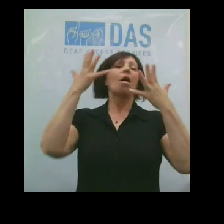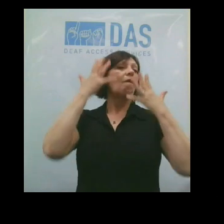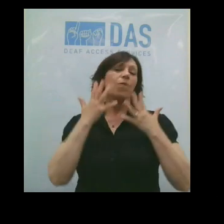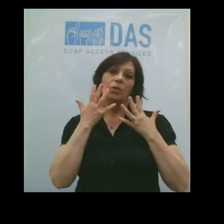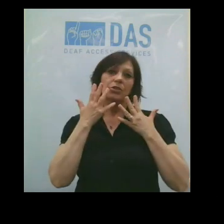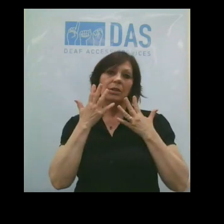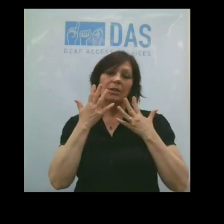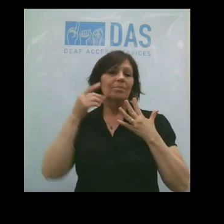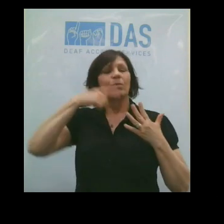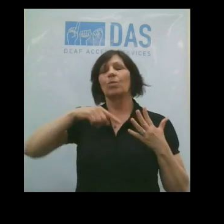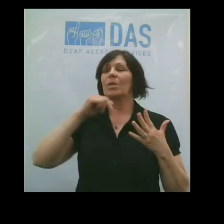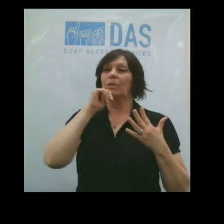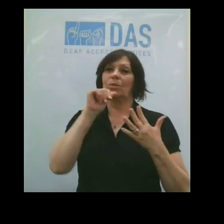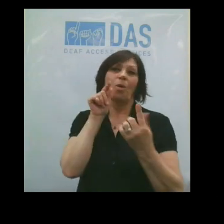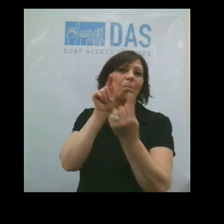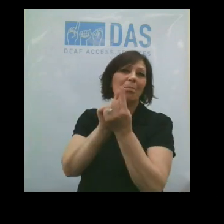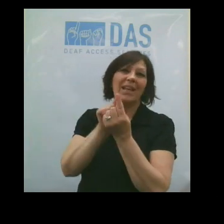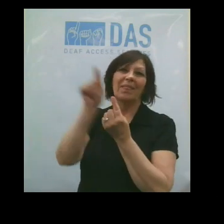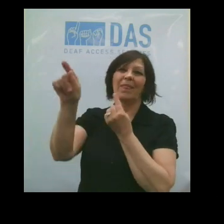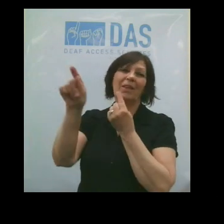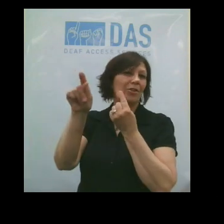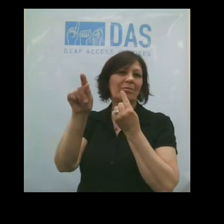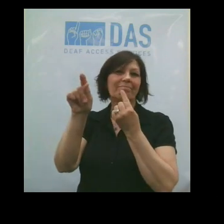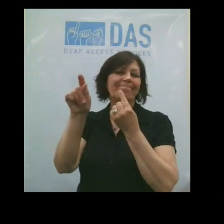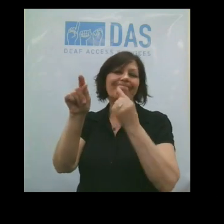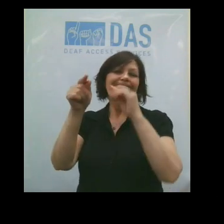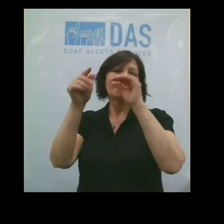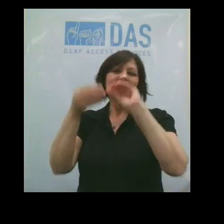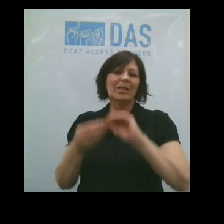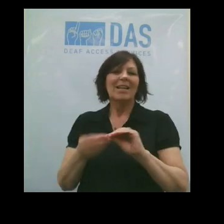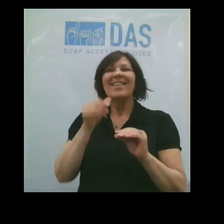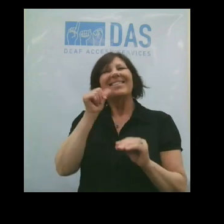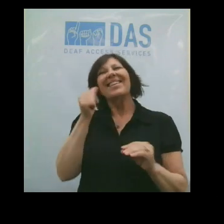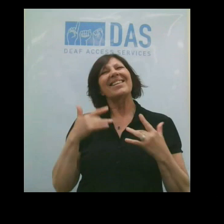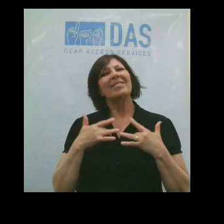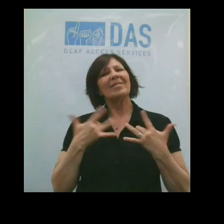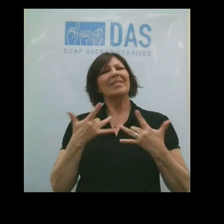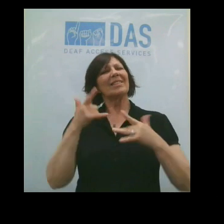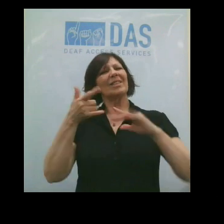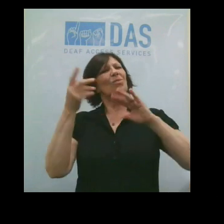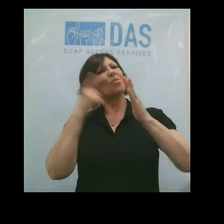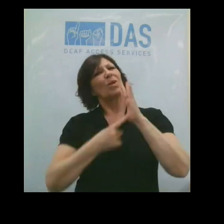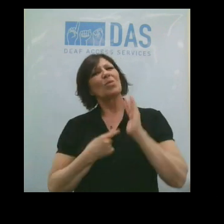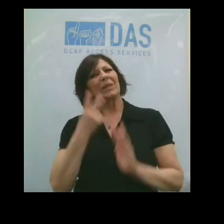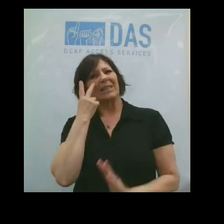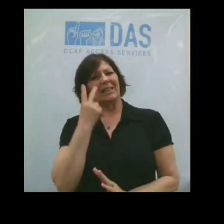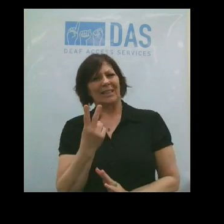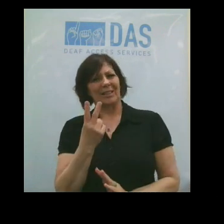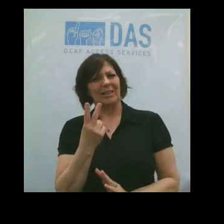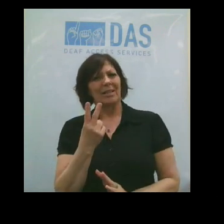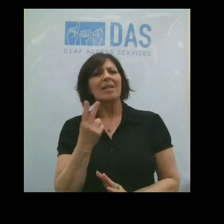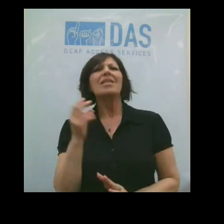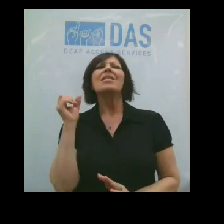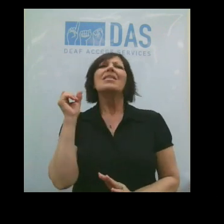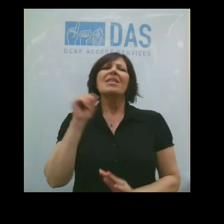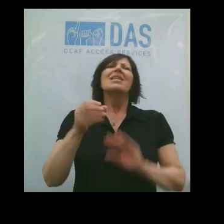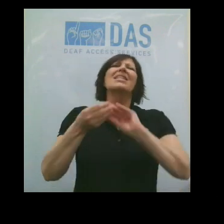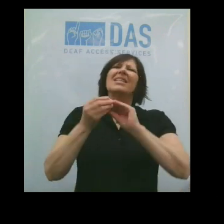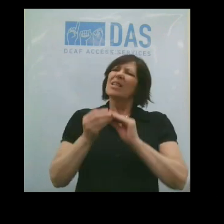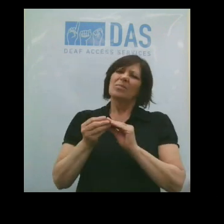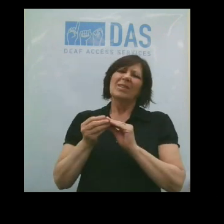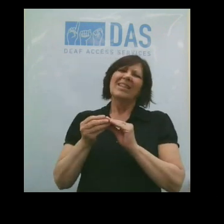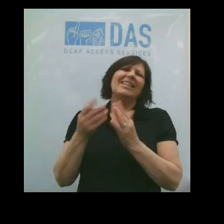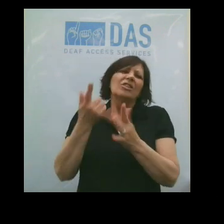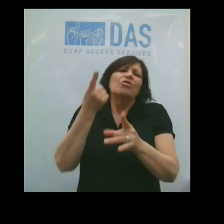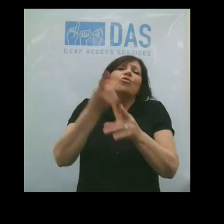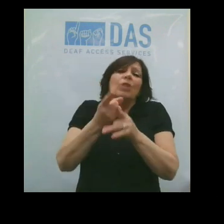state metrics, we are not. I'm not really happy about a lot of what we're seeing, not so much with regards to where our numbers are going. We are headed in